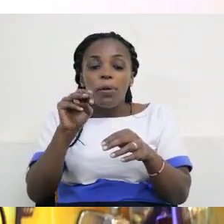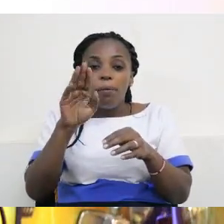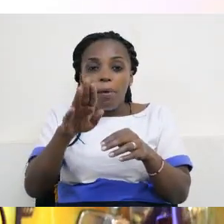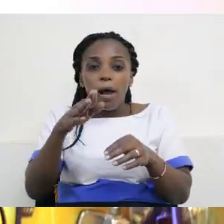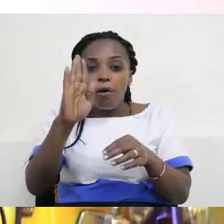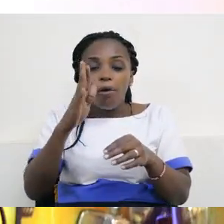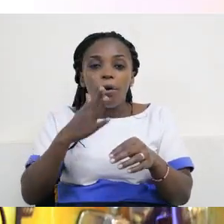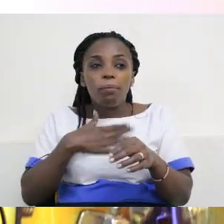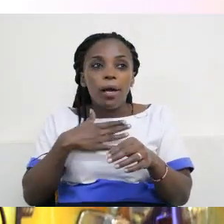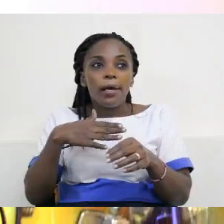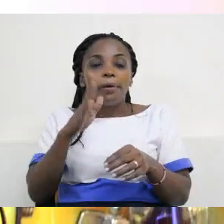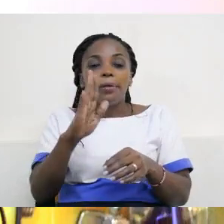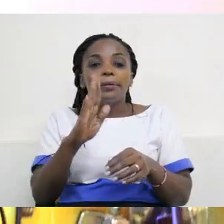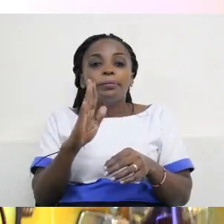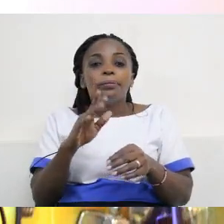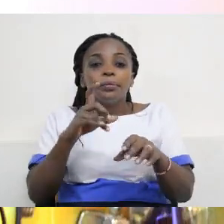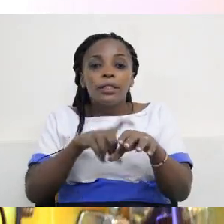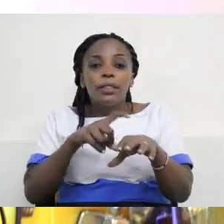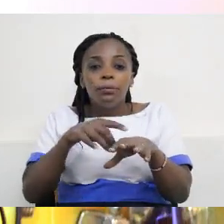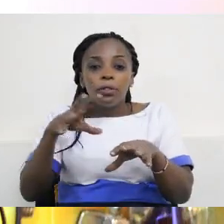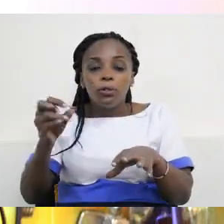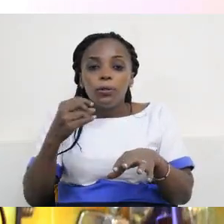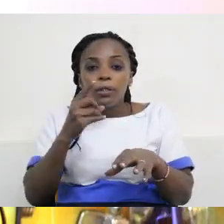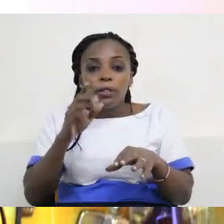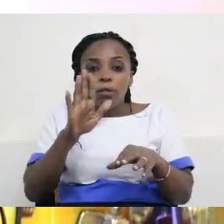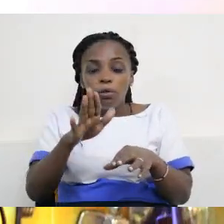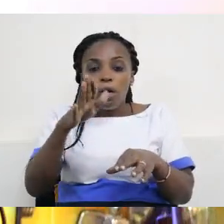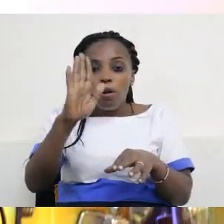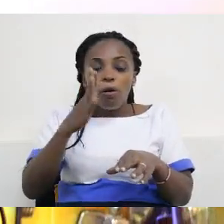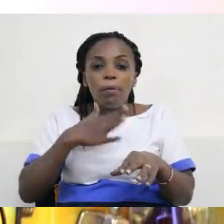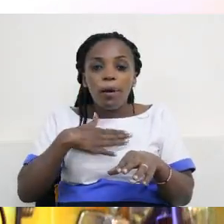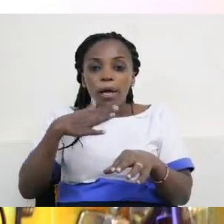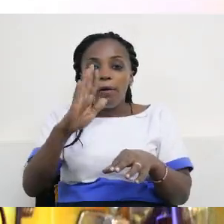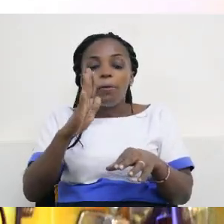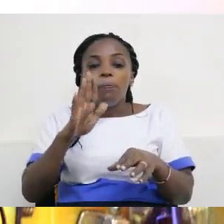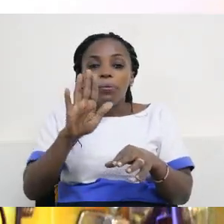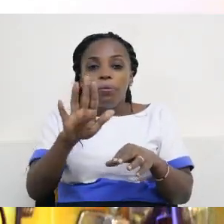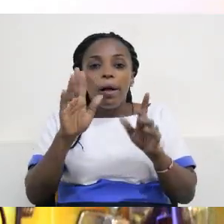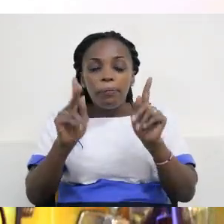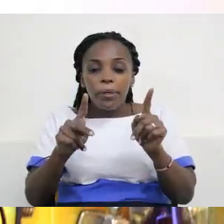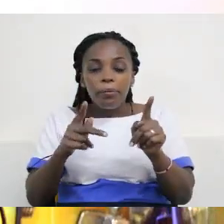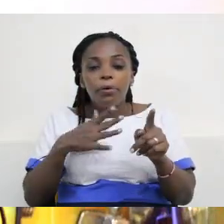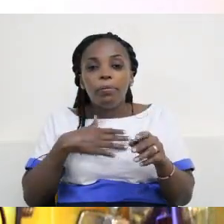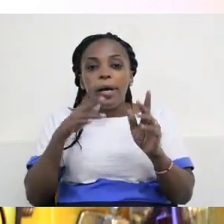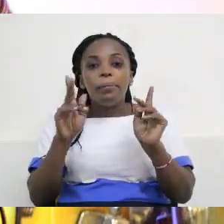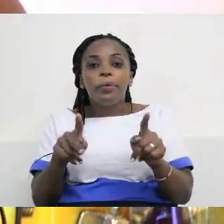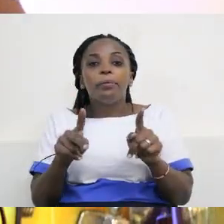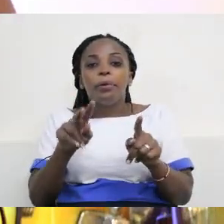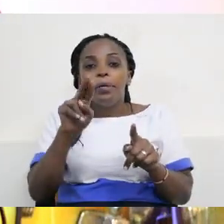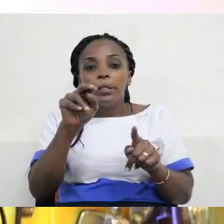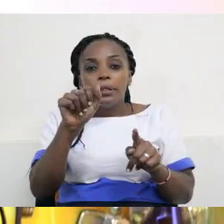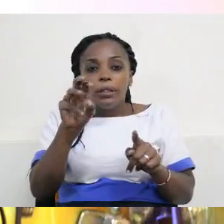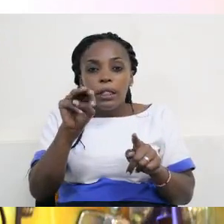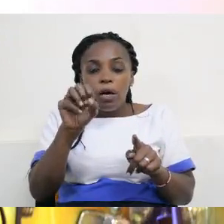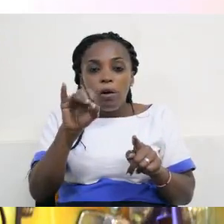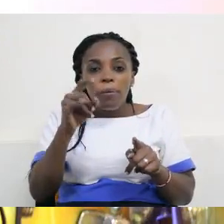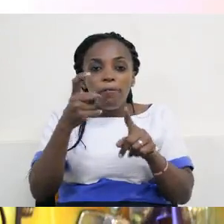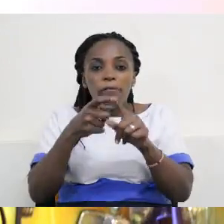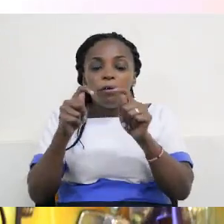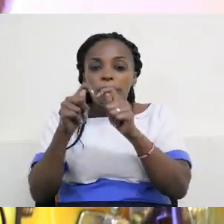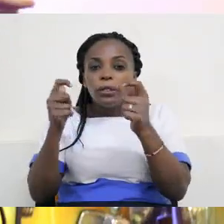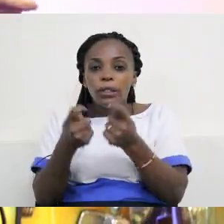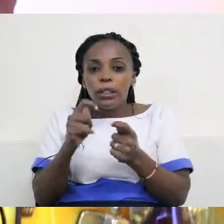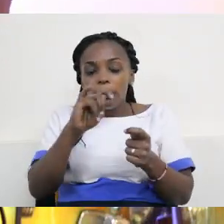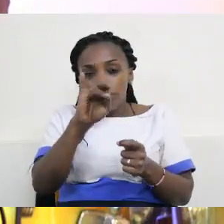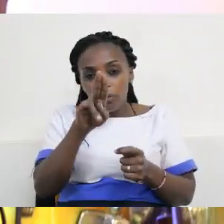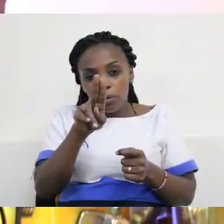she said when they were leaving. "Your God shall be my God. Your people shall be my people." Naomi was from the tribe